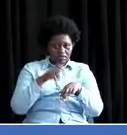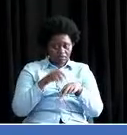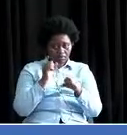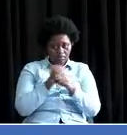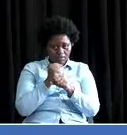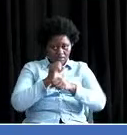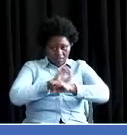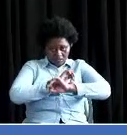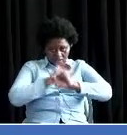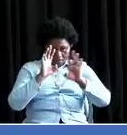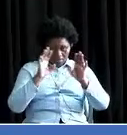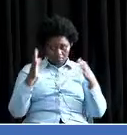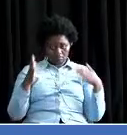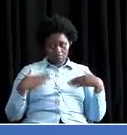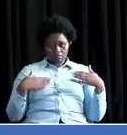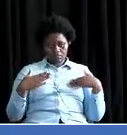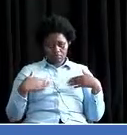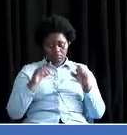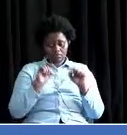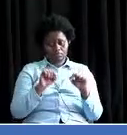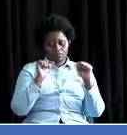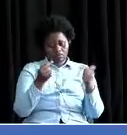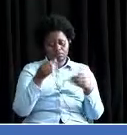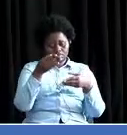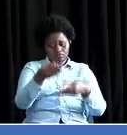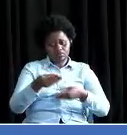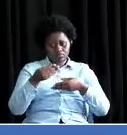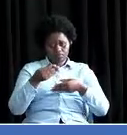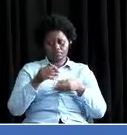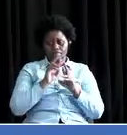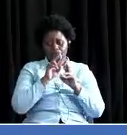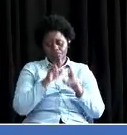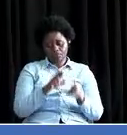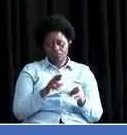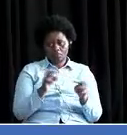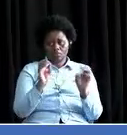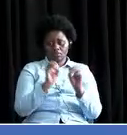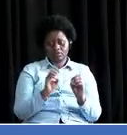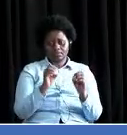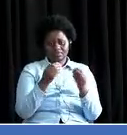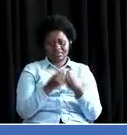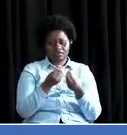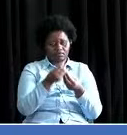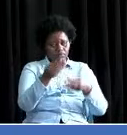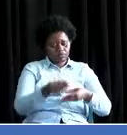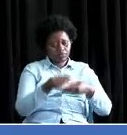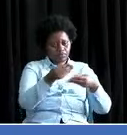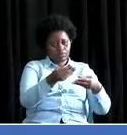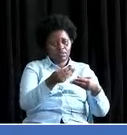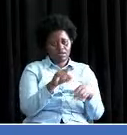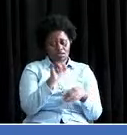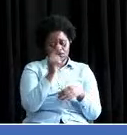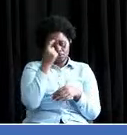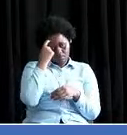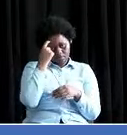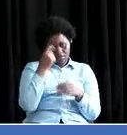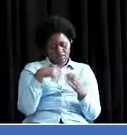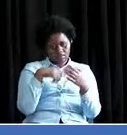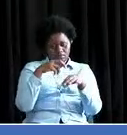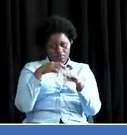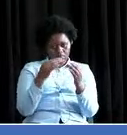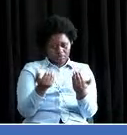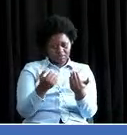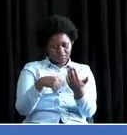it clear to the administration that you cannot table these reports where something is submitted at 1 o'clock and we're expected to debate